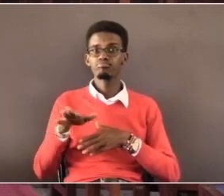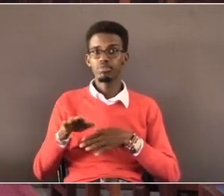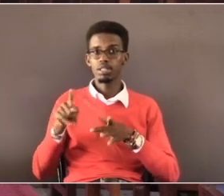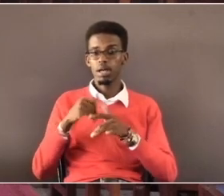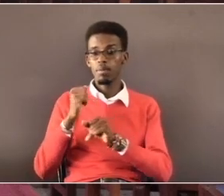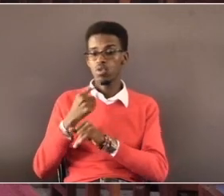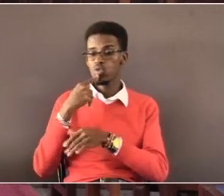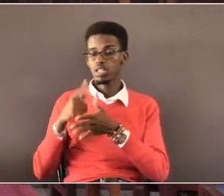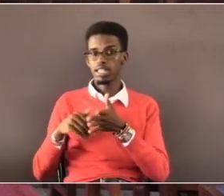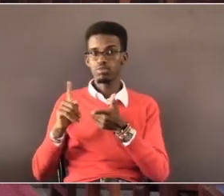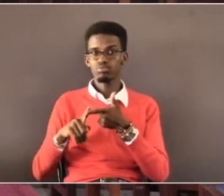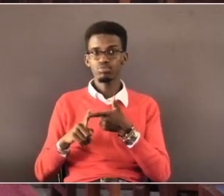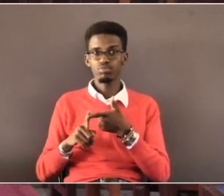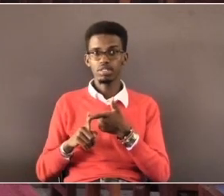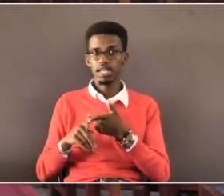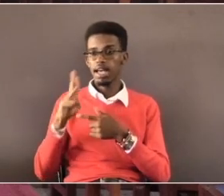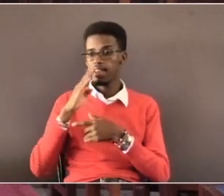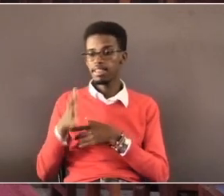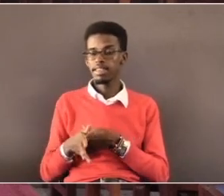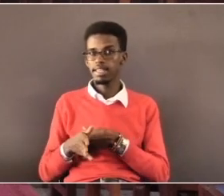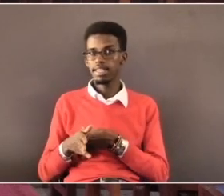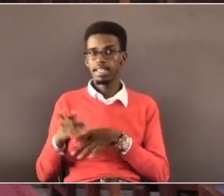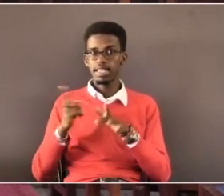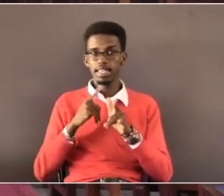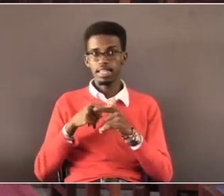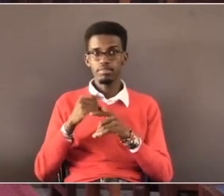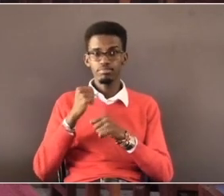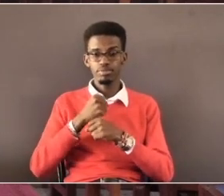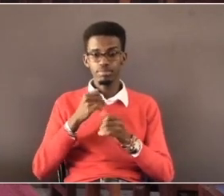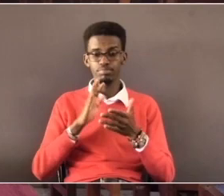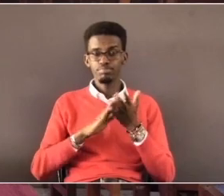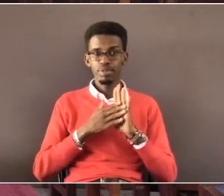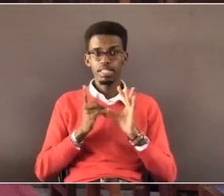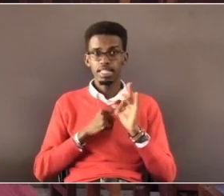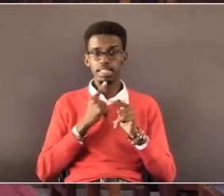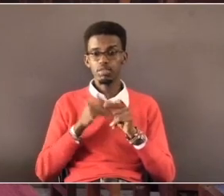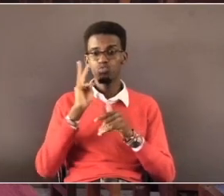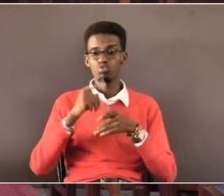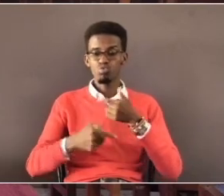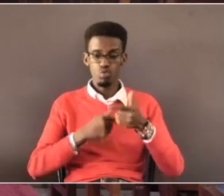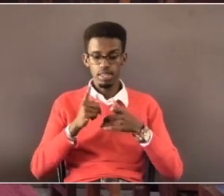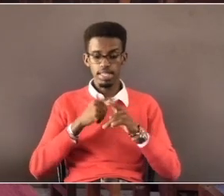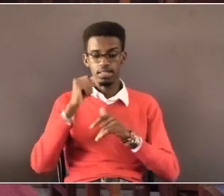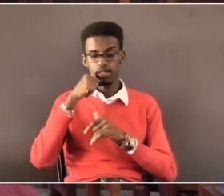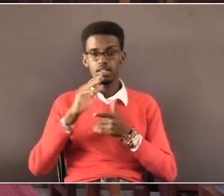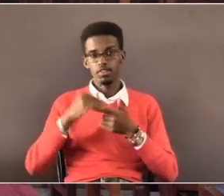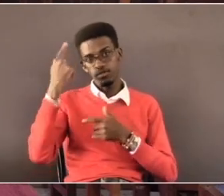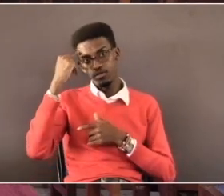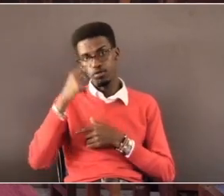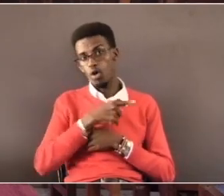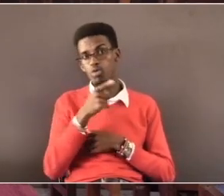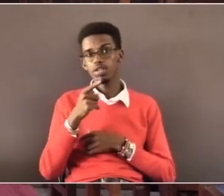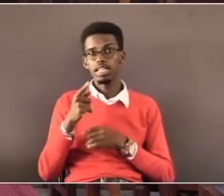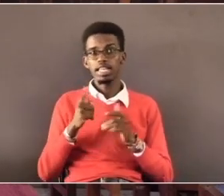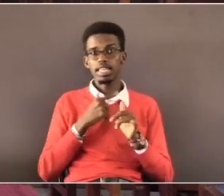ensure that at least the boundaries are there. And if you are meant to be, it will continue. If not, it was nice knowing you. But the thing